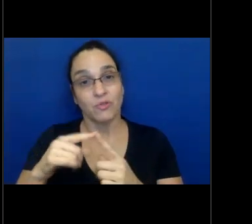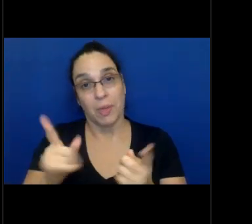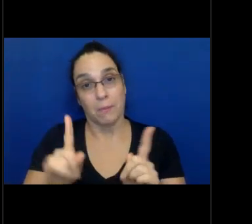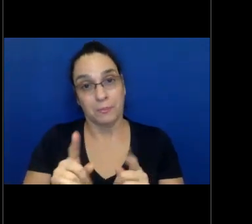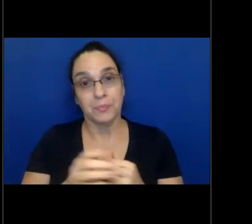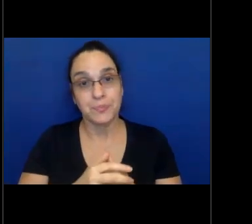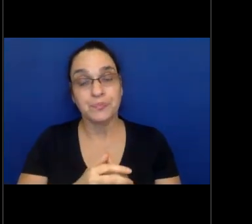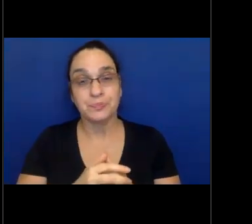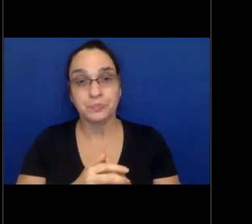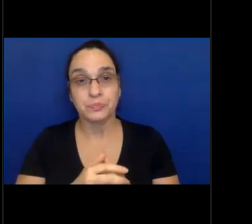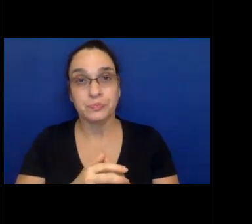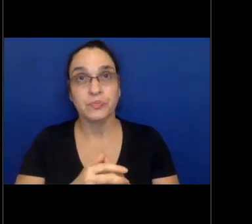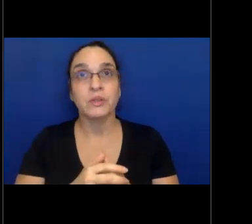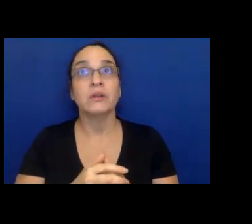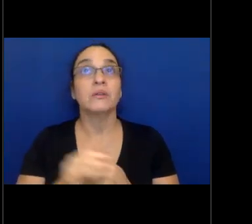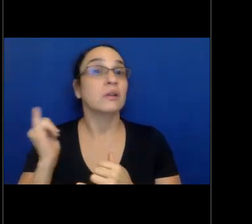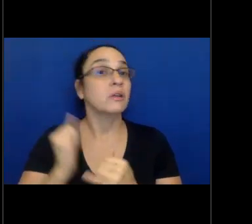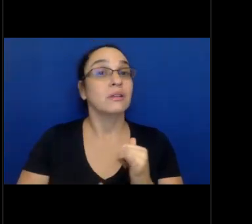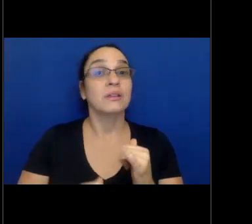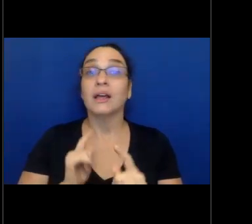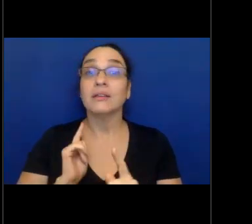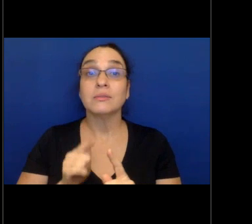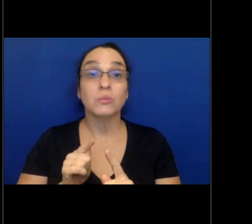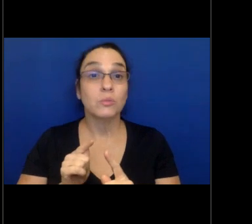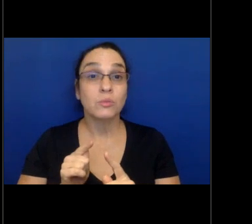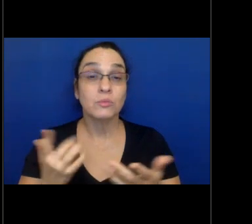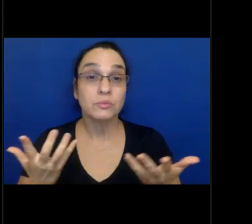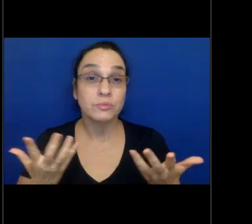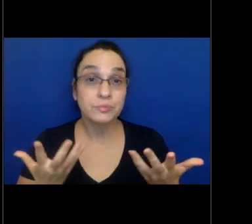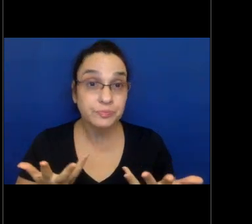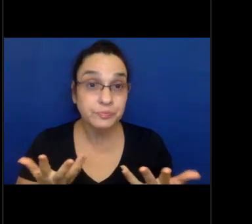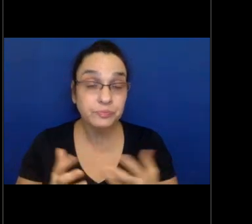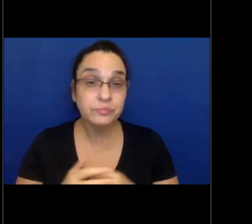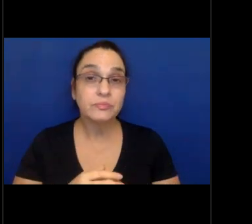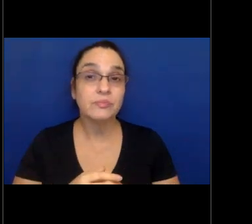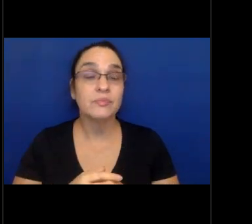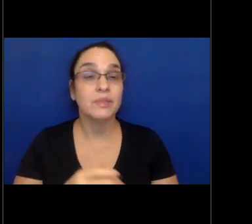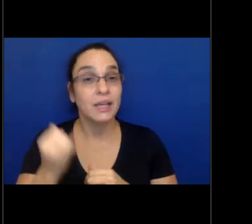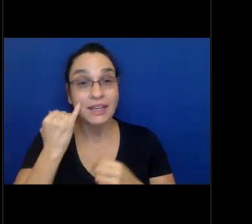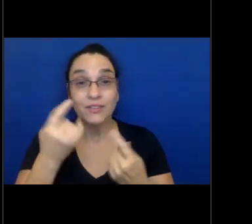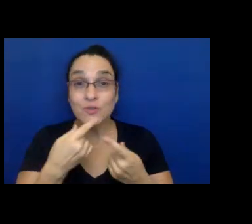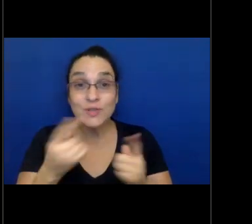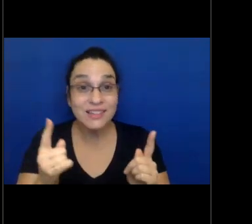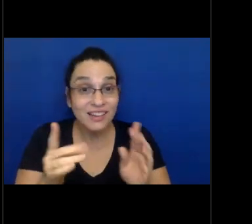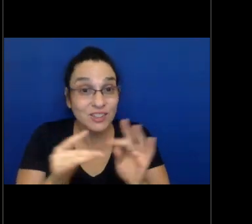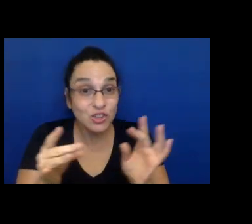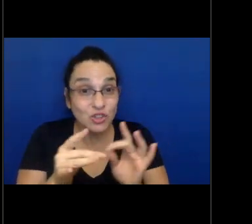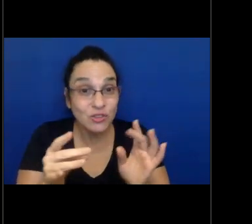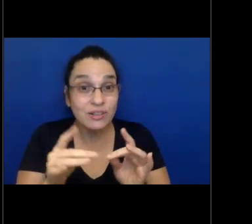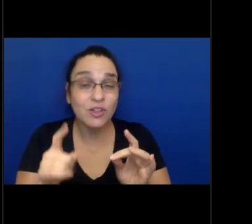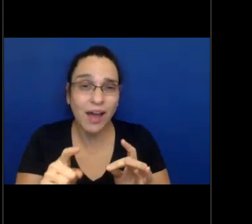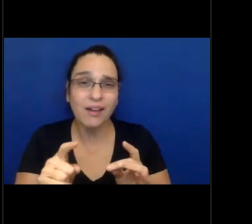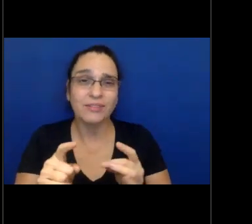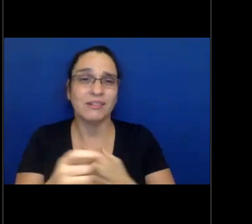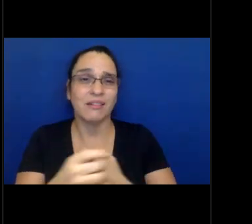And finally, I would say, if you're telling a story, you have to love it. You have to tell it with